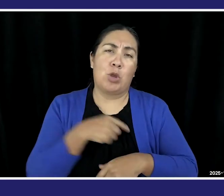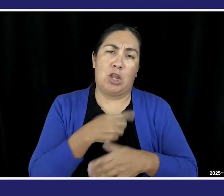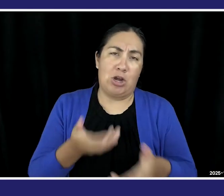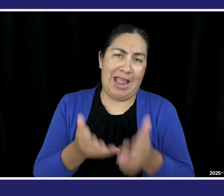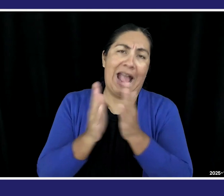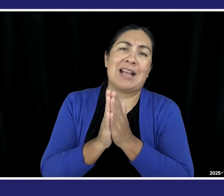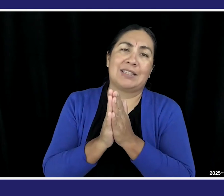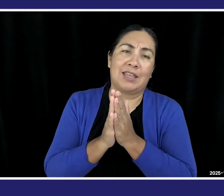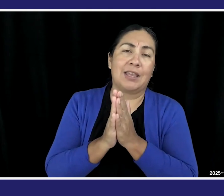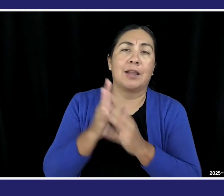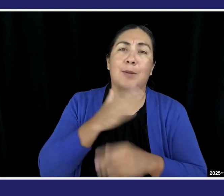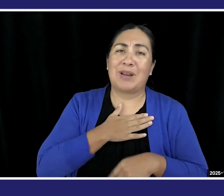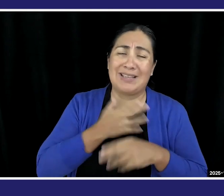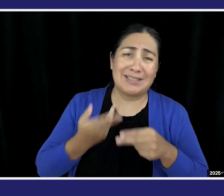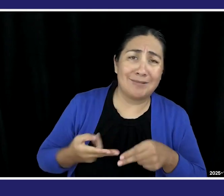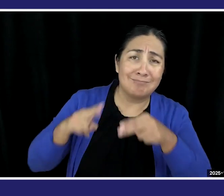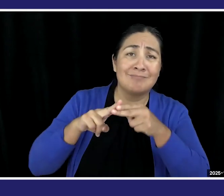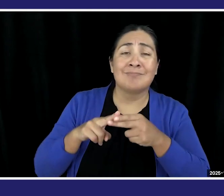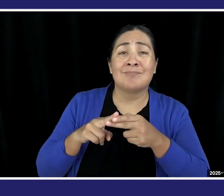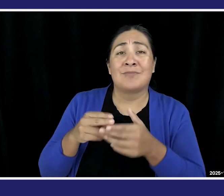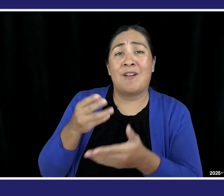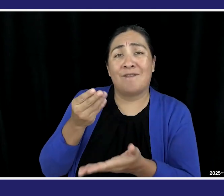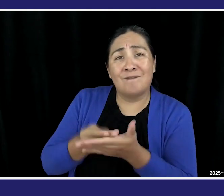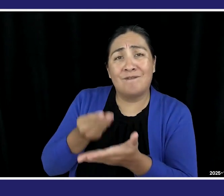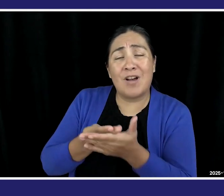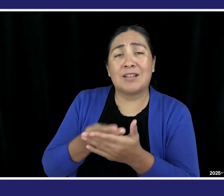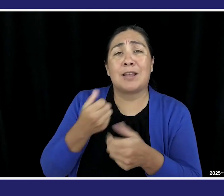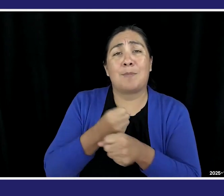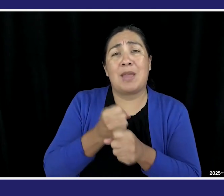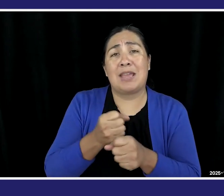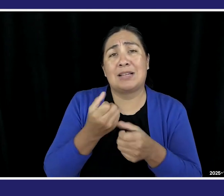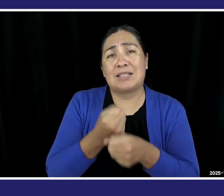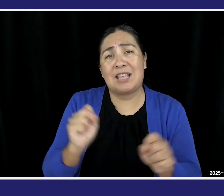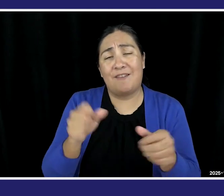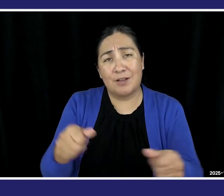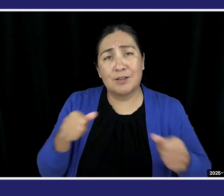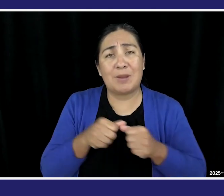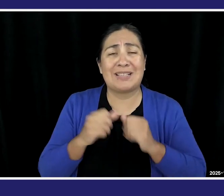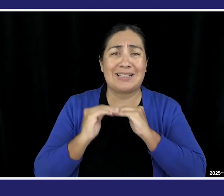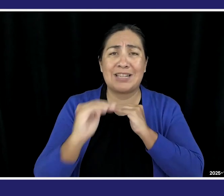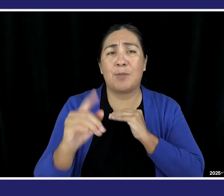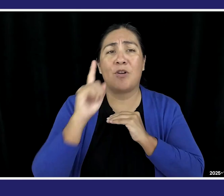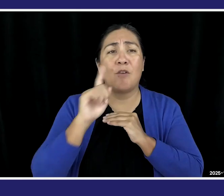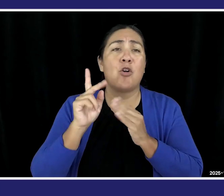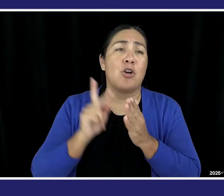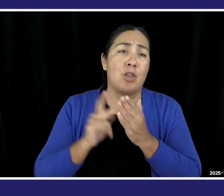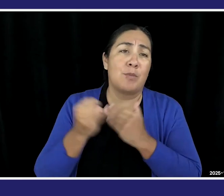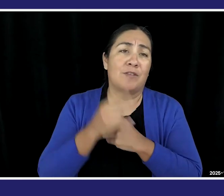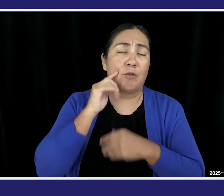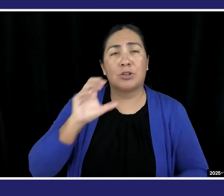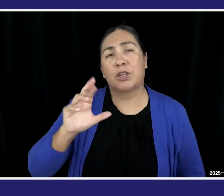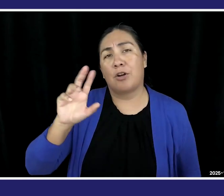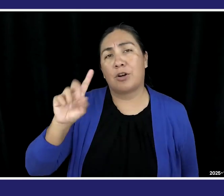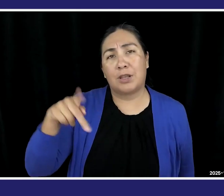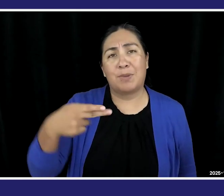you to lift up the funds and to create a space that is stable for the projects of CRDP that are